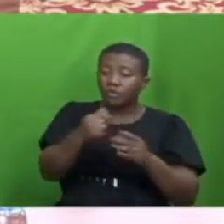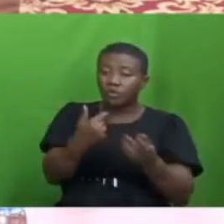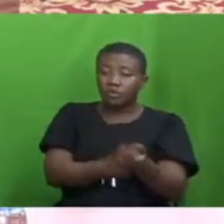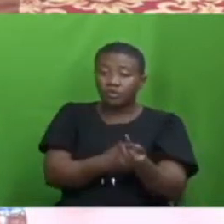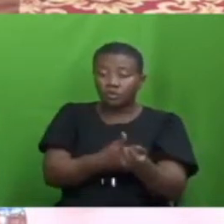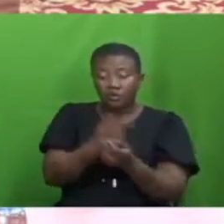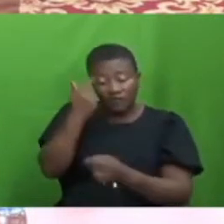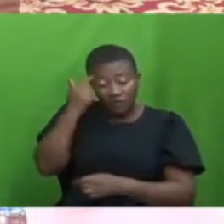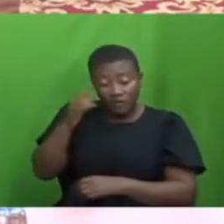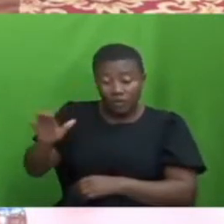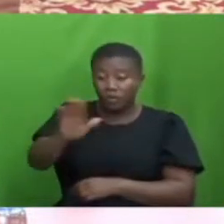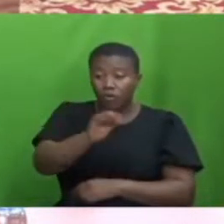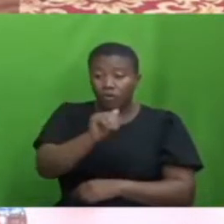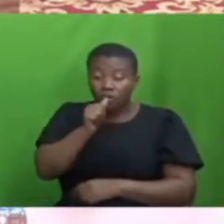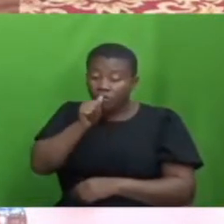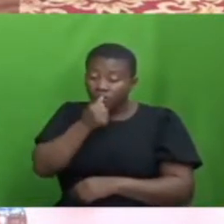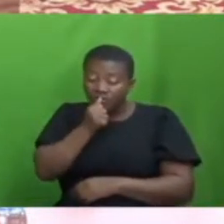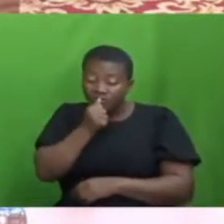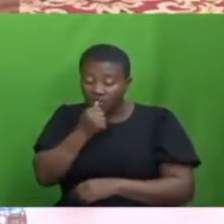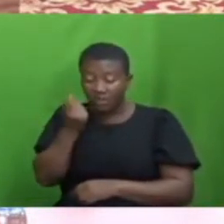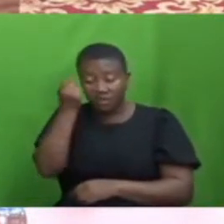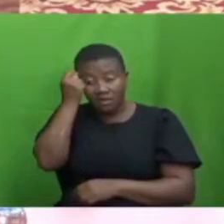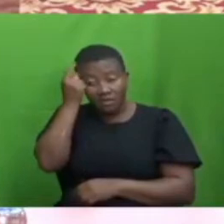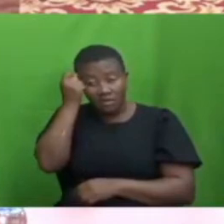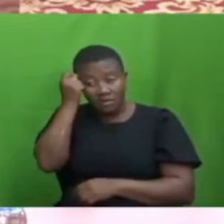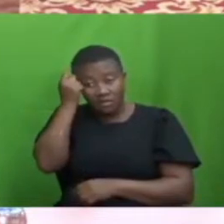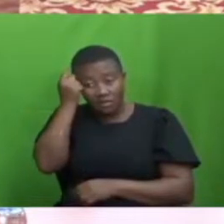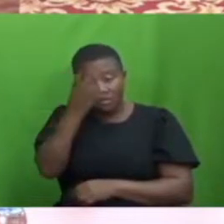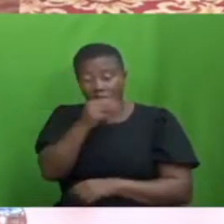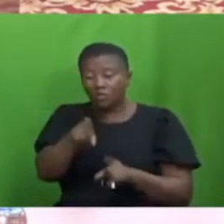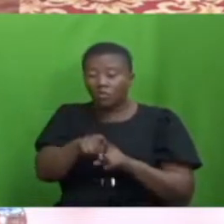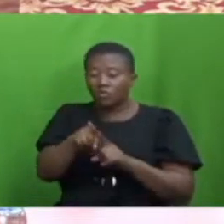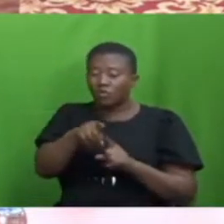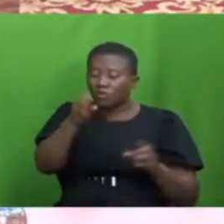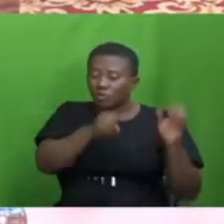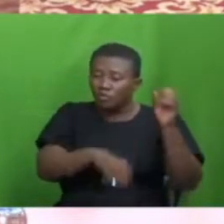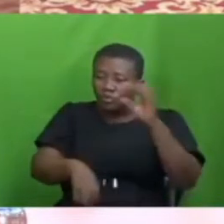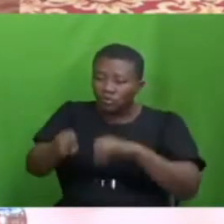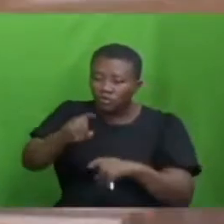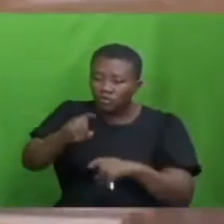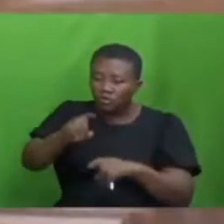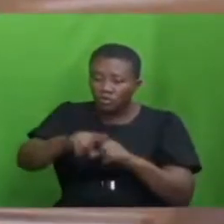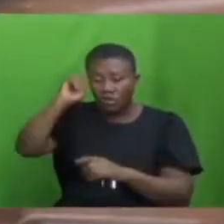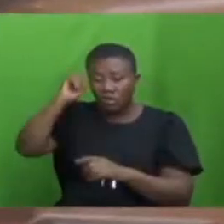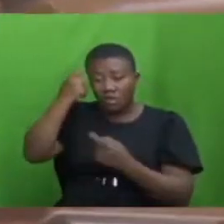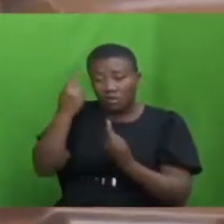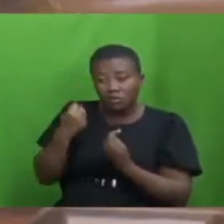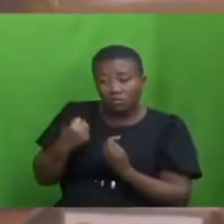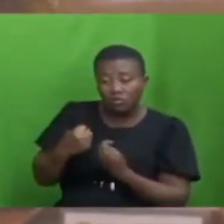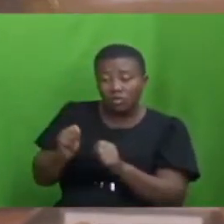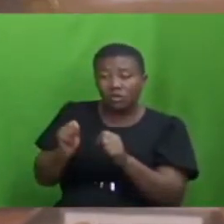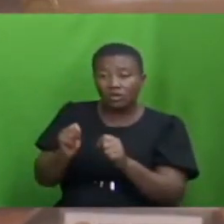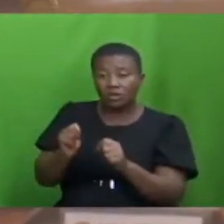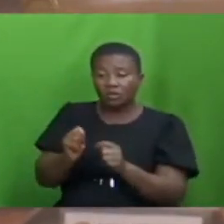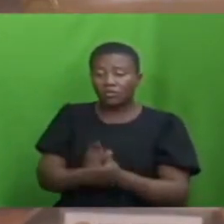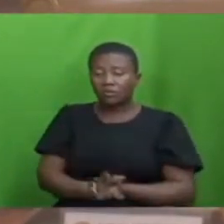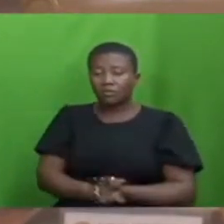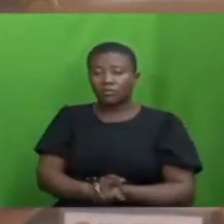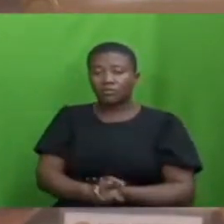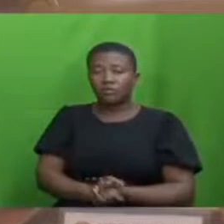their patience, understanding, and positive contributions to government efforts to weather the